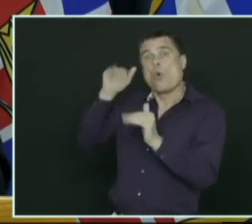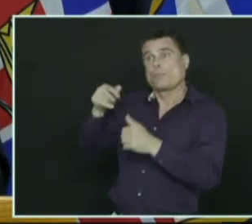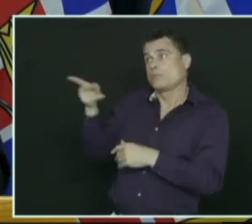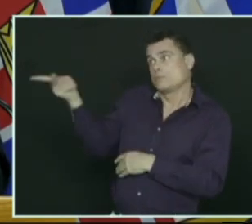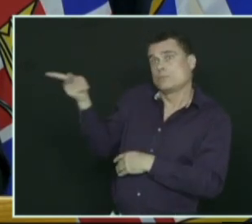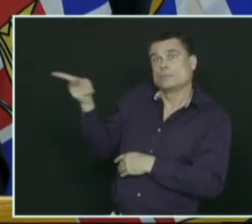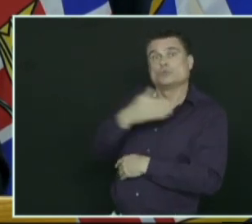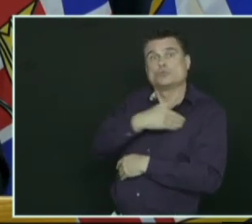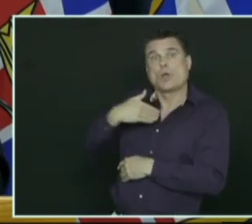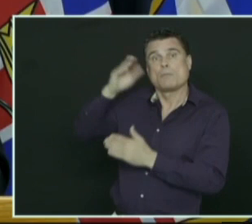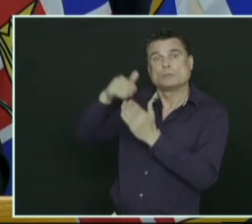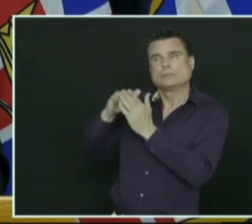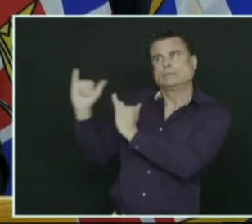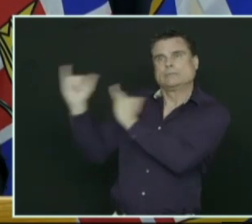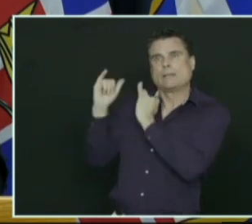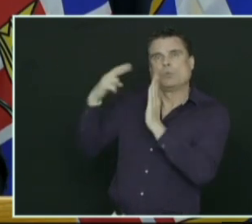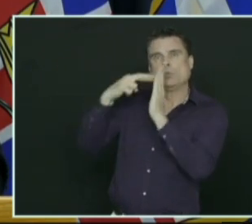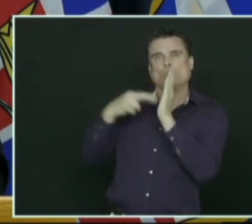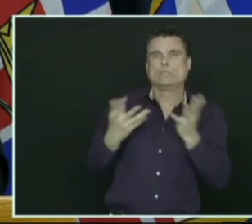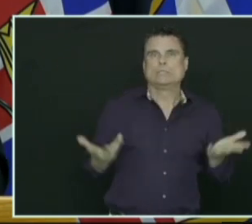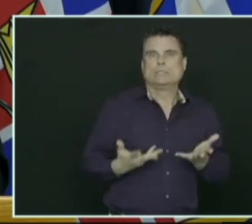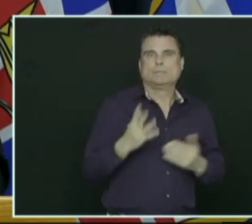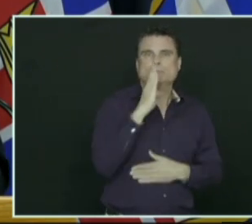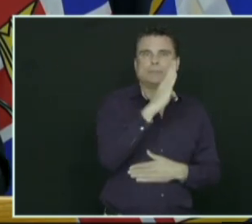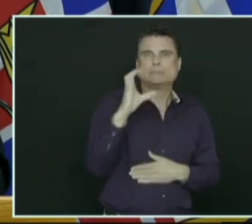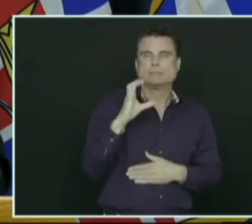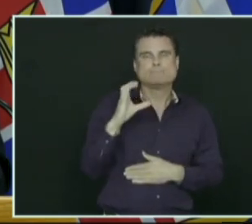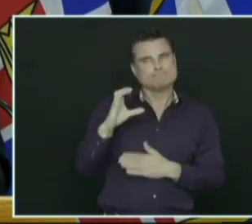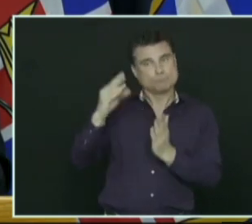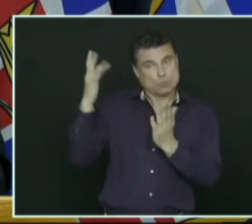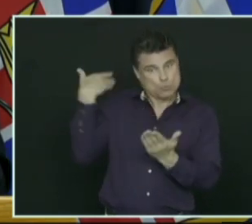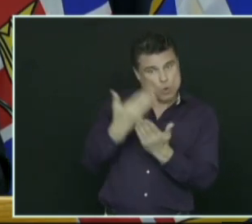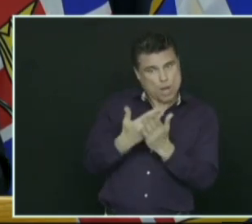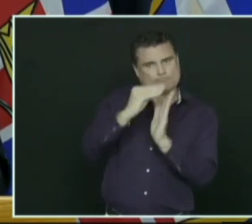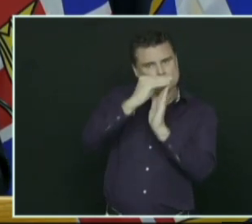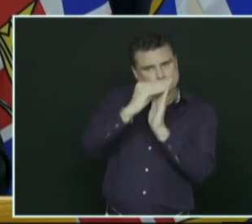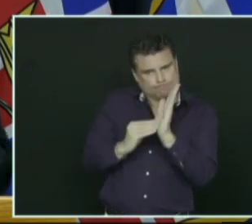173,284 people from Thursday to Sunday on Easter weekend. This year,